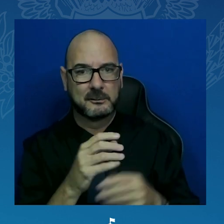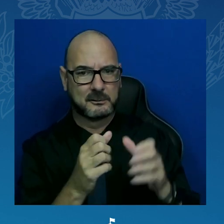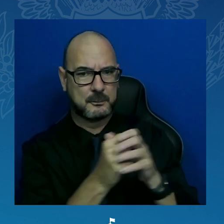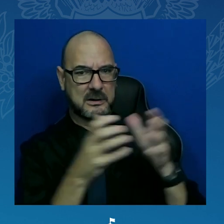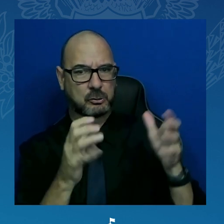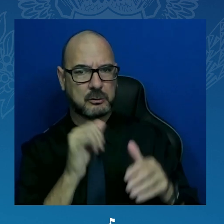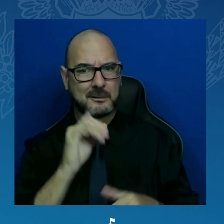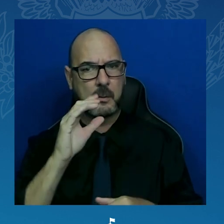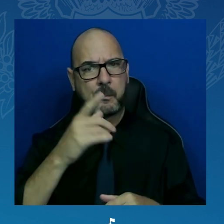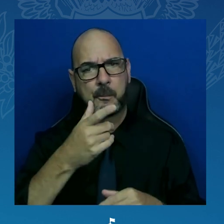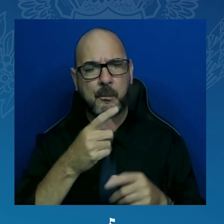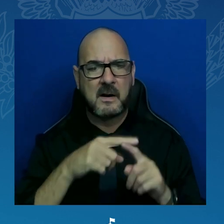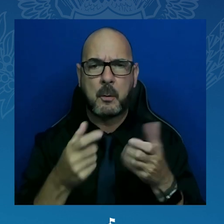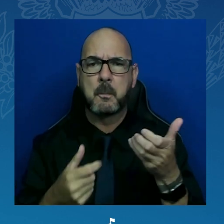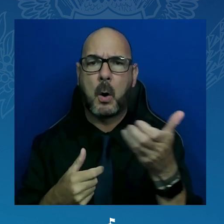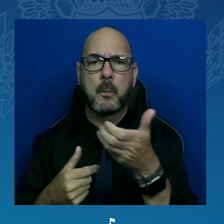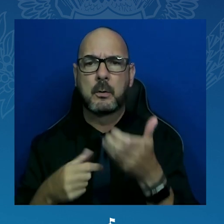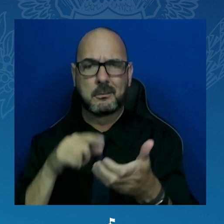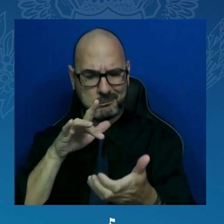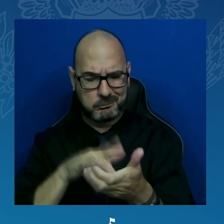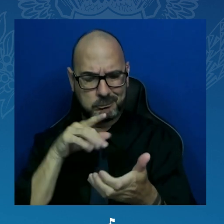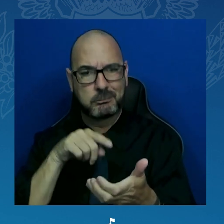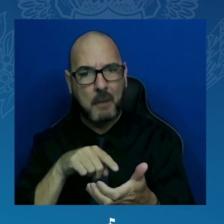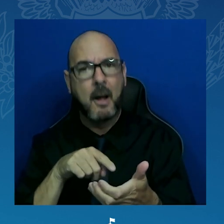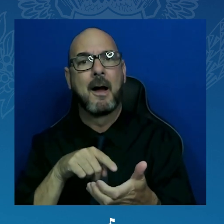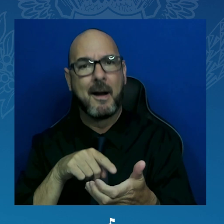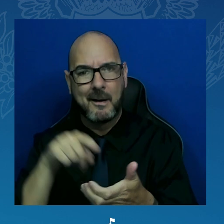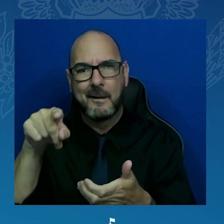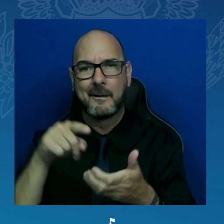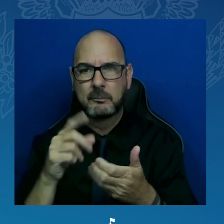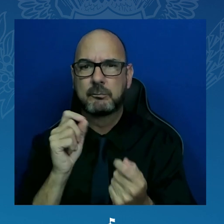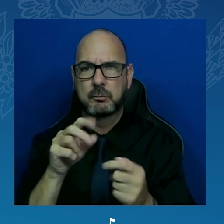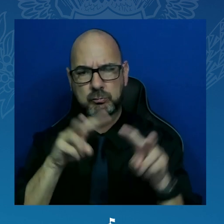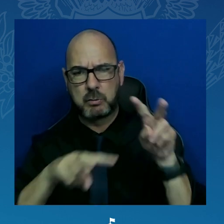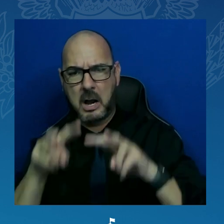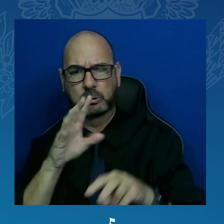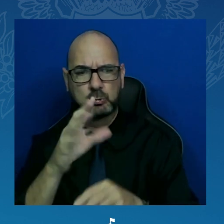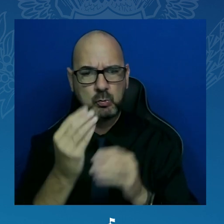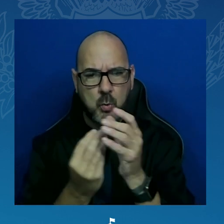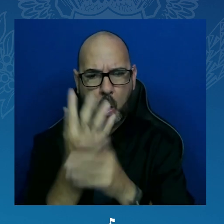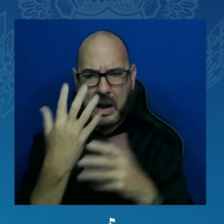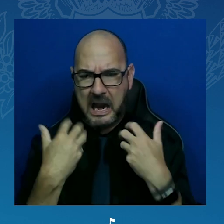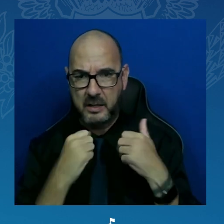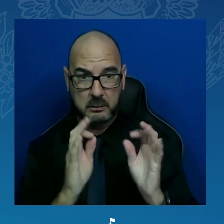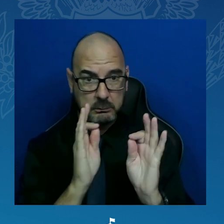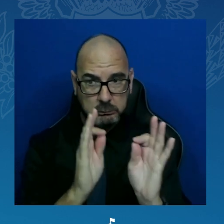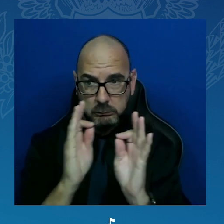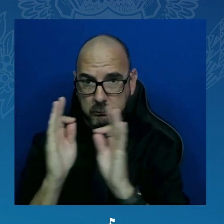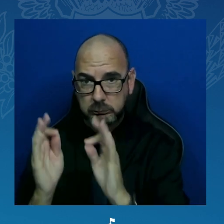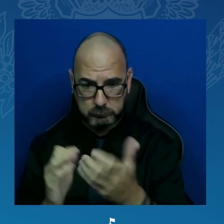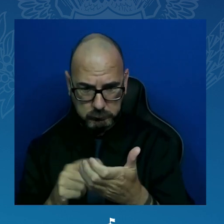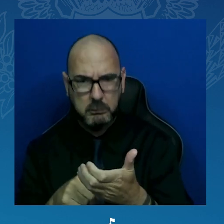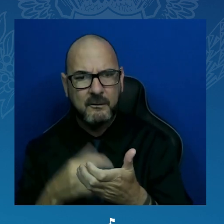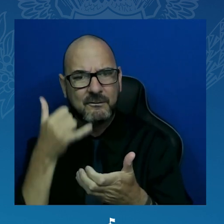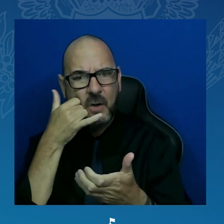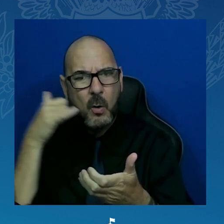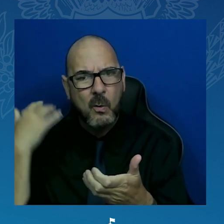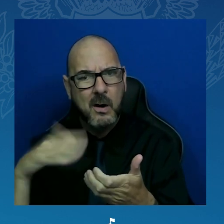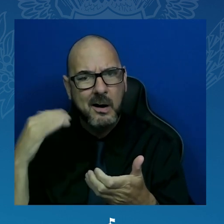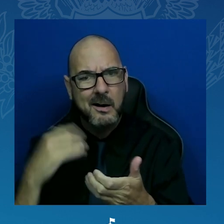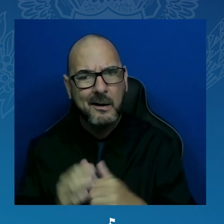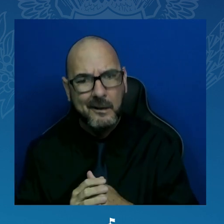apps, which allow, for example, farmers to monitor crop health and help increase food production as a result.